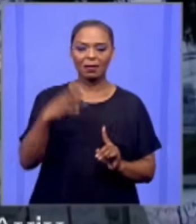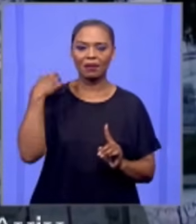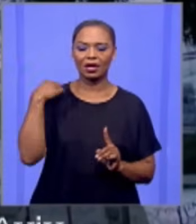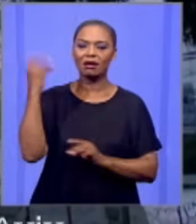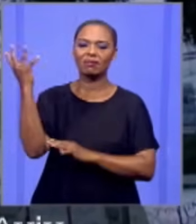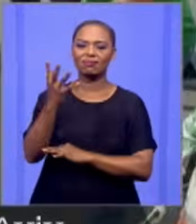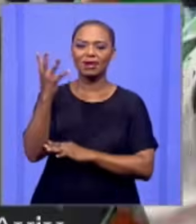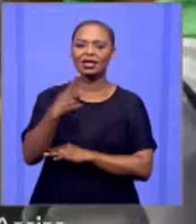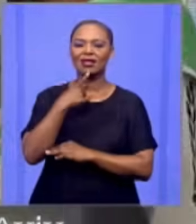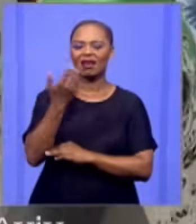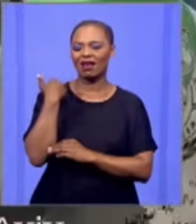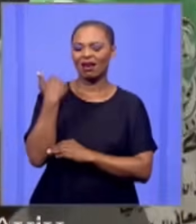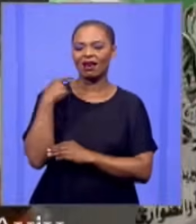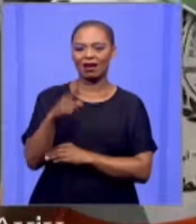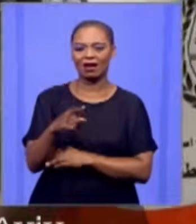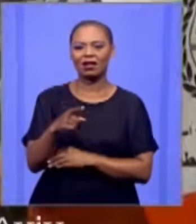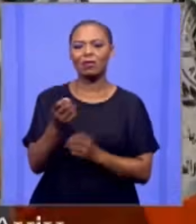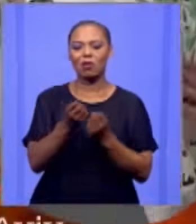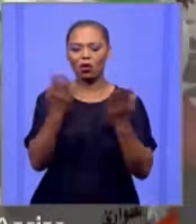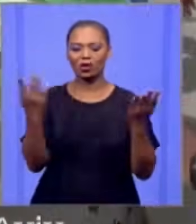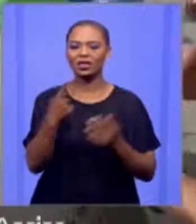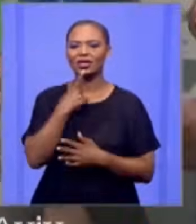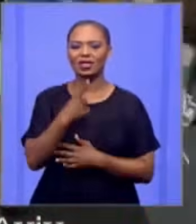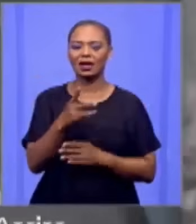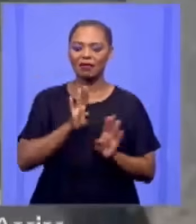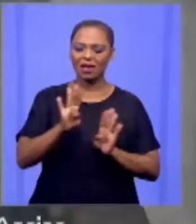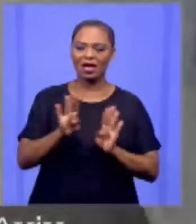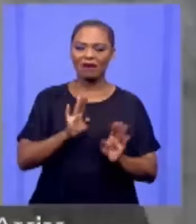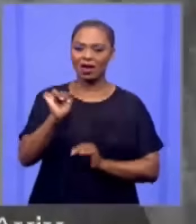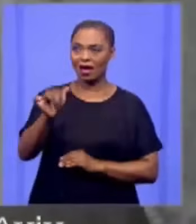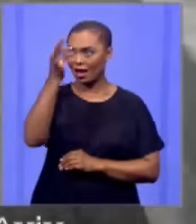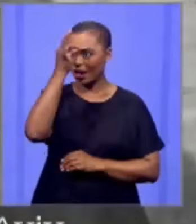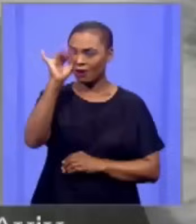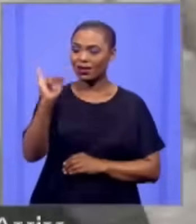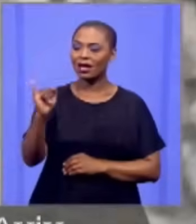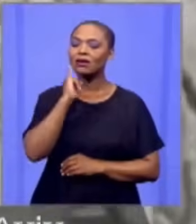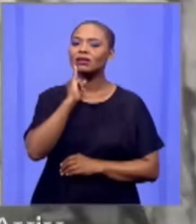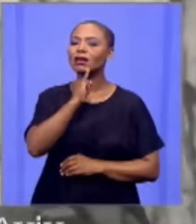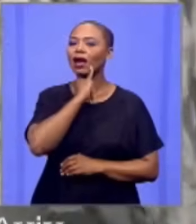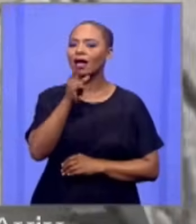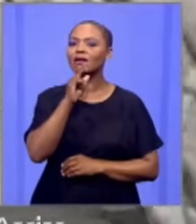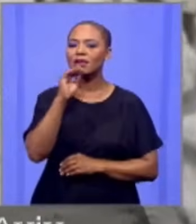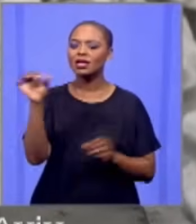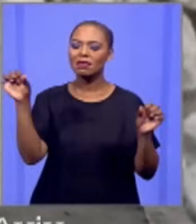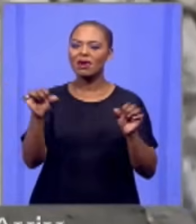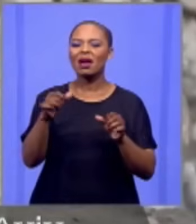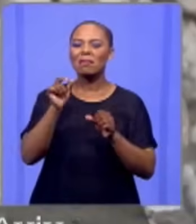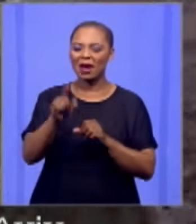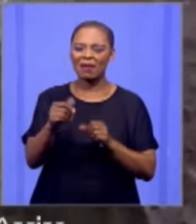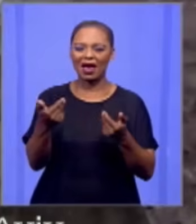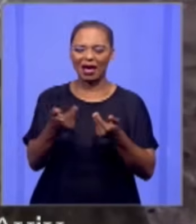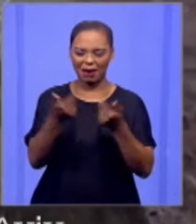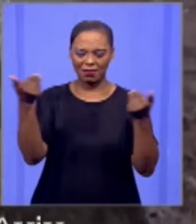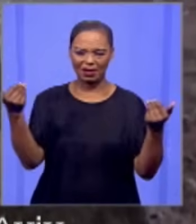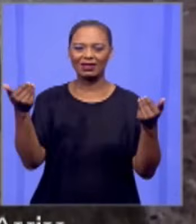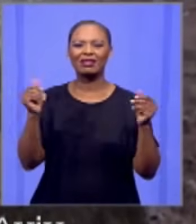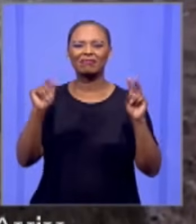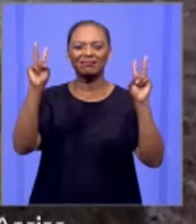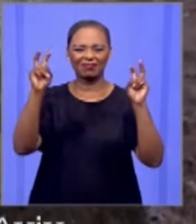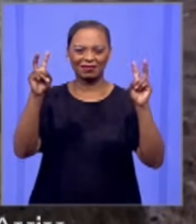lebišitšwe go batseta ba peleng bao ba ile go ba bolela ge maitshwaro a mmušo wa Israele e le poeletšo ya mmušo wa kgethologanyo.